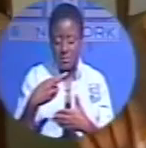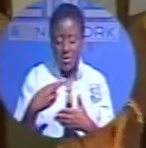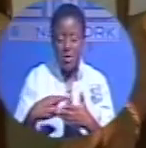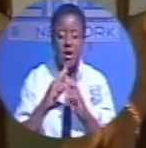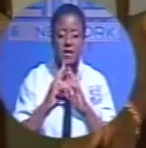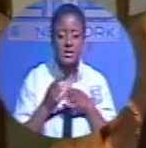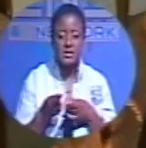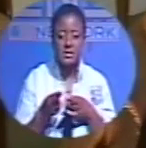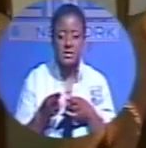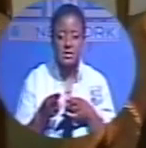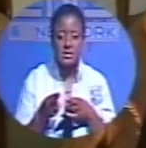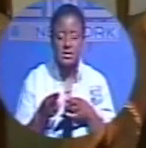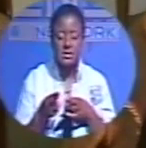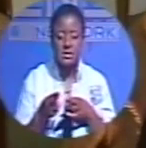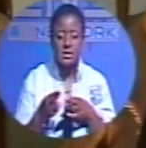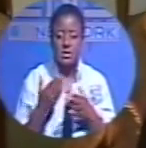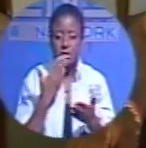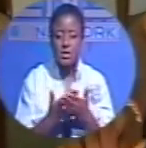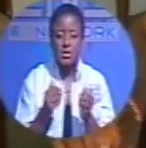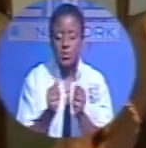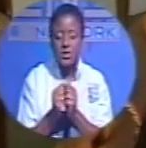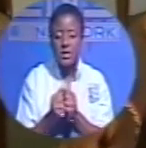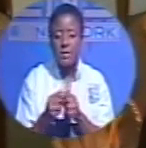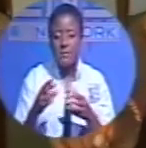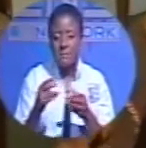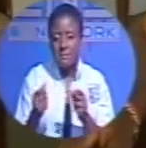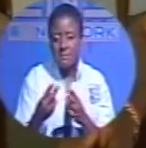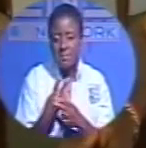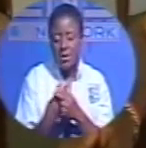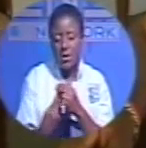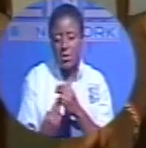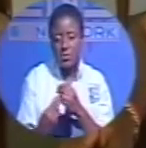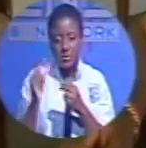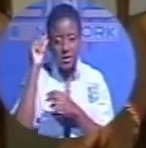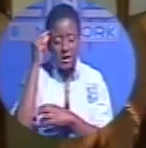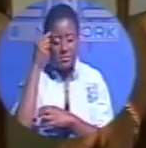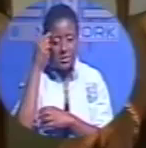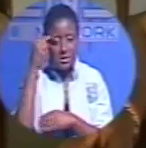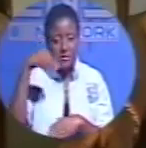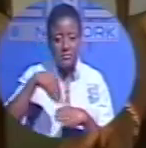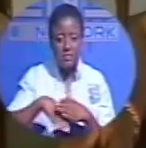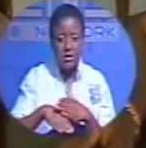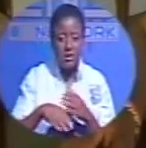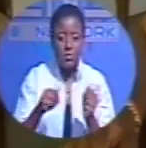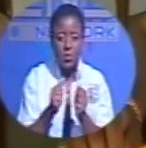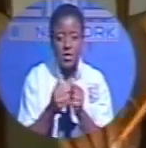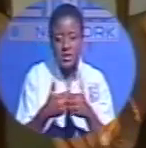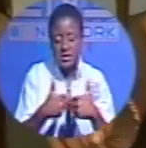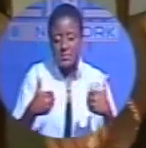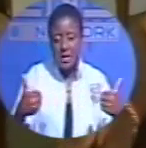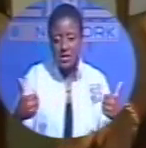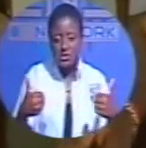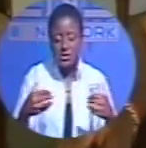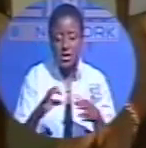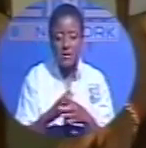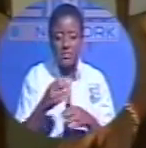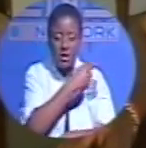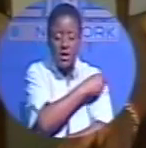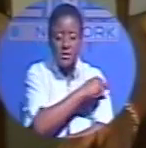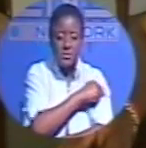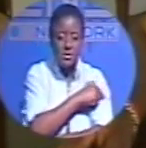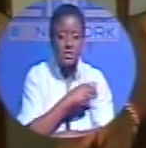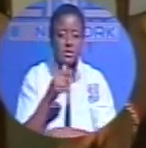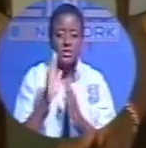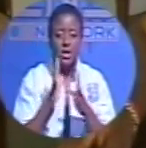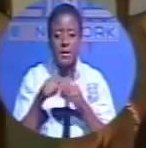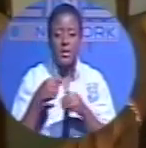She's involved intimately with the expansion and the redevelopment of the hospital. She's involved with the expansion of the